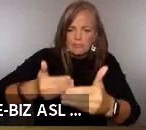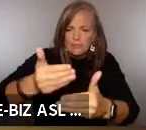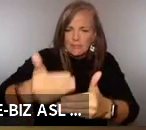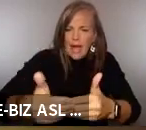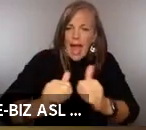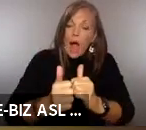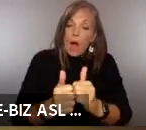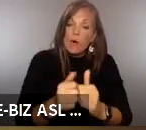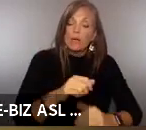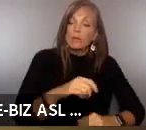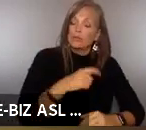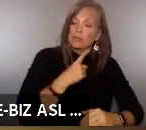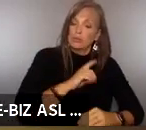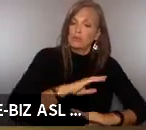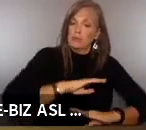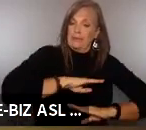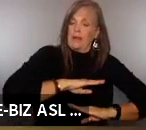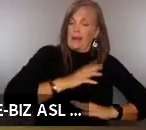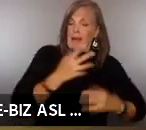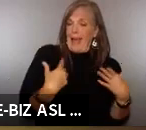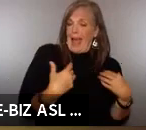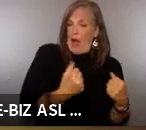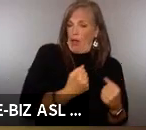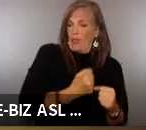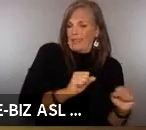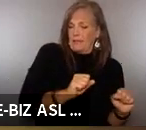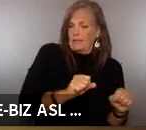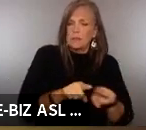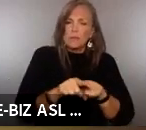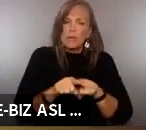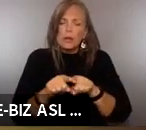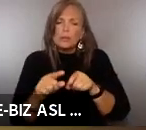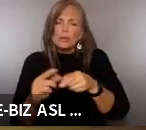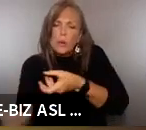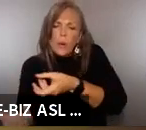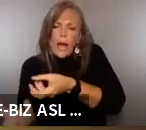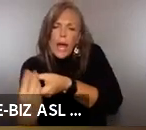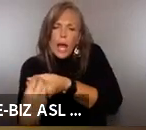safety, but also like, I think, inclusion and equity.